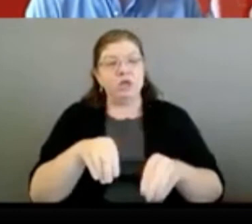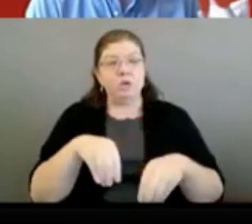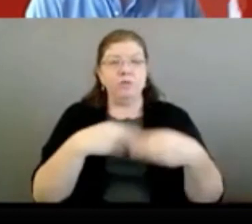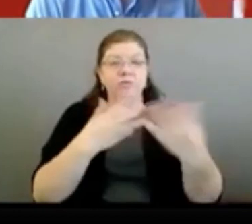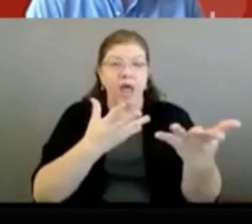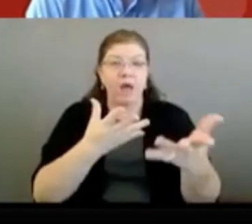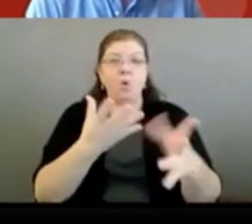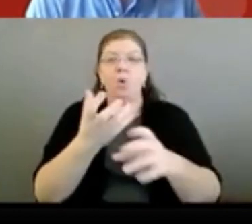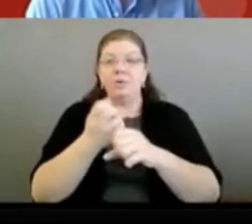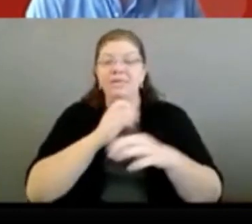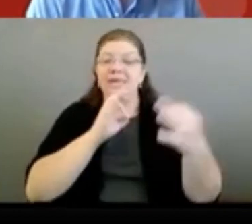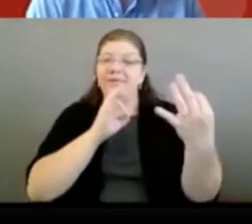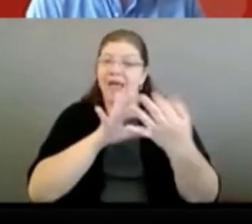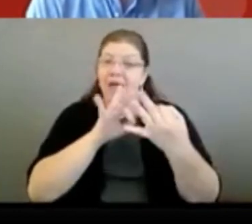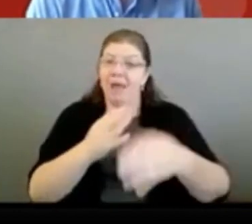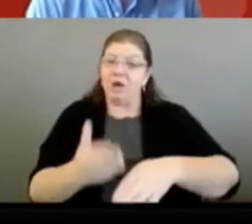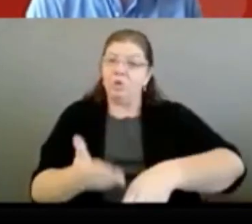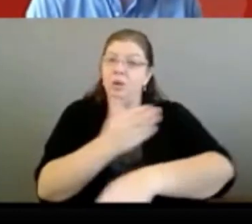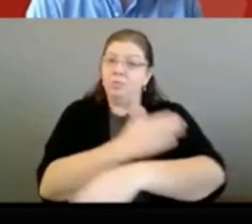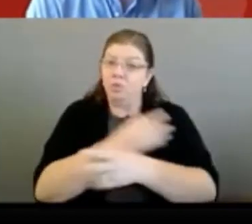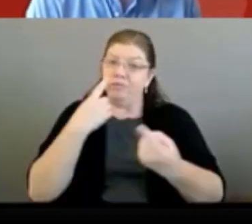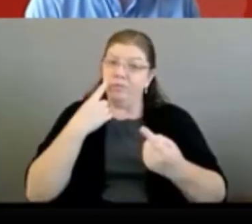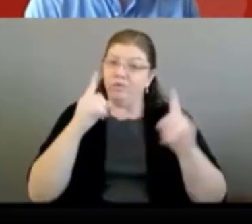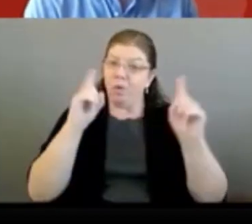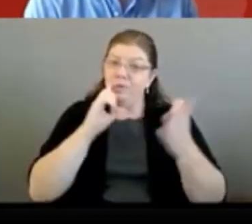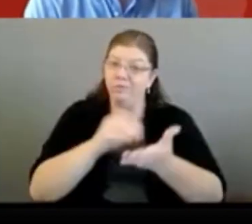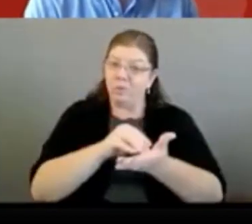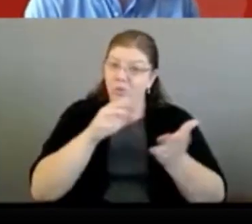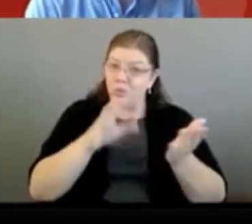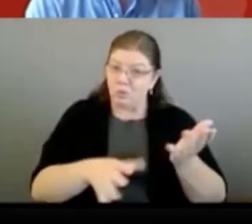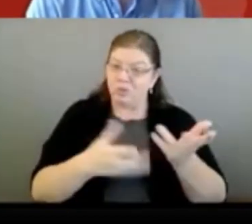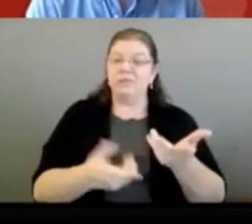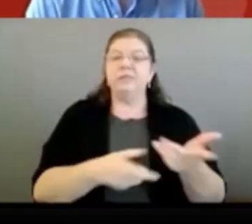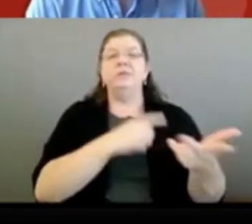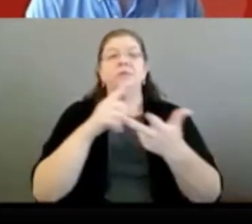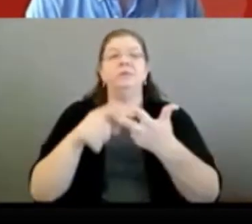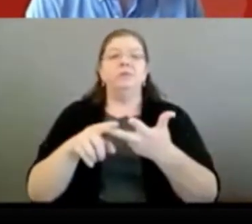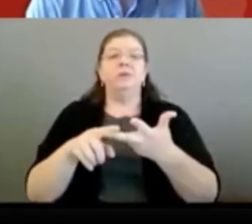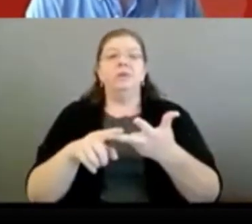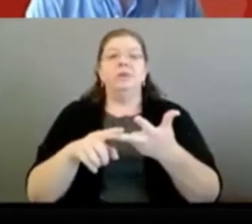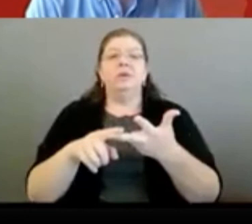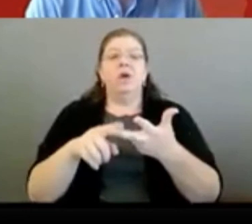feedback to improve performance and support student academic performance.